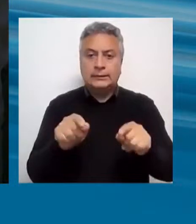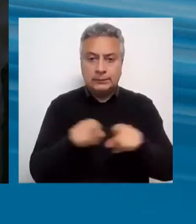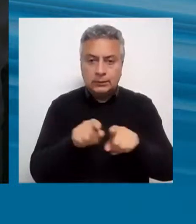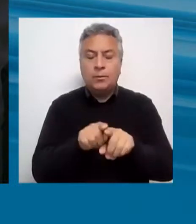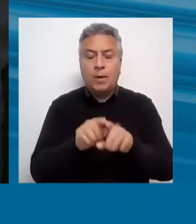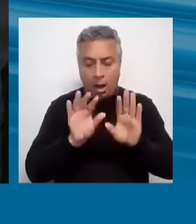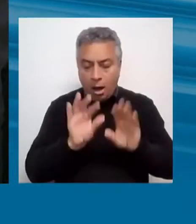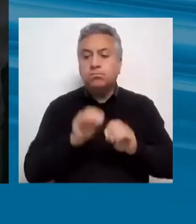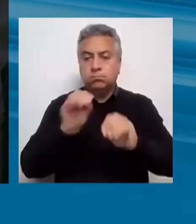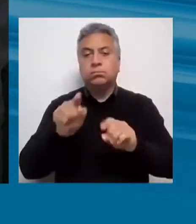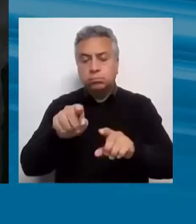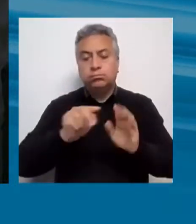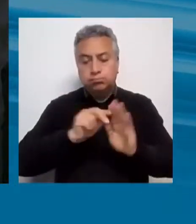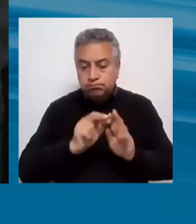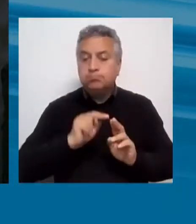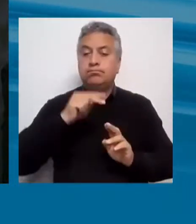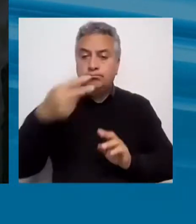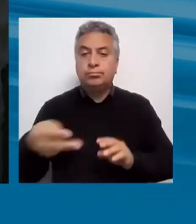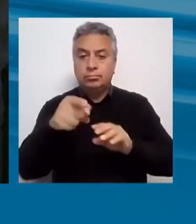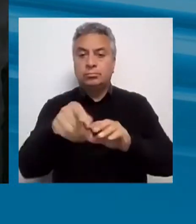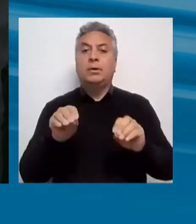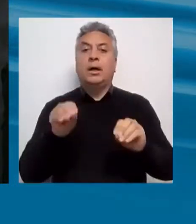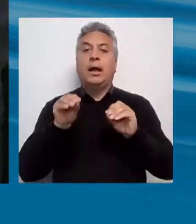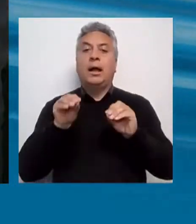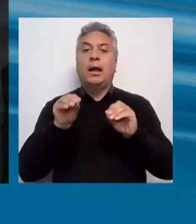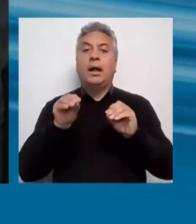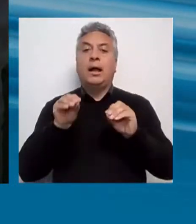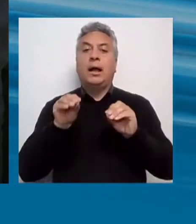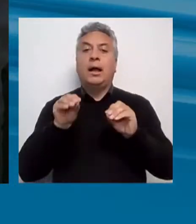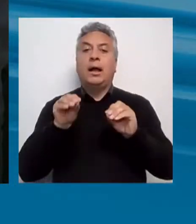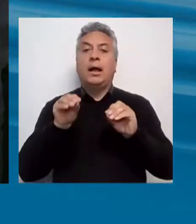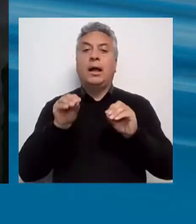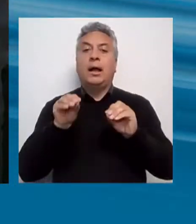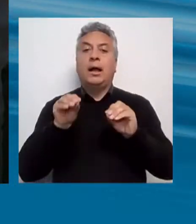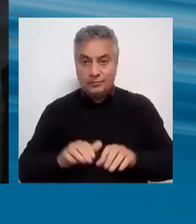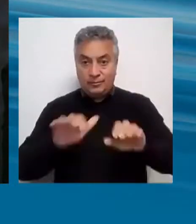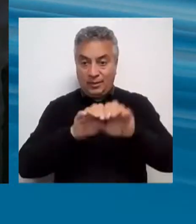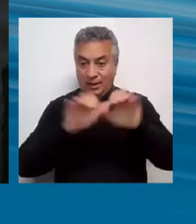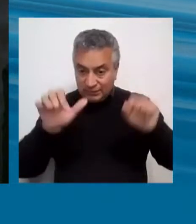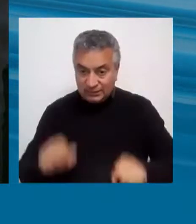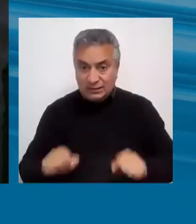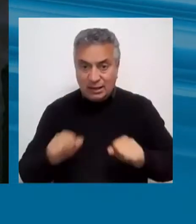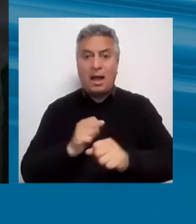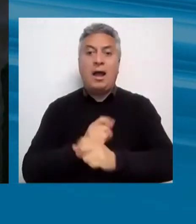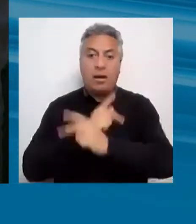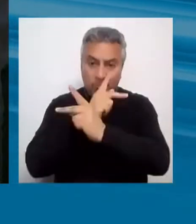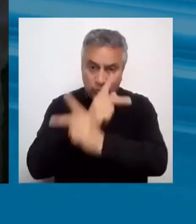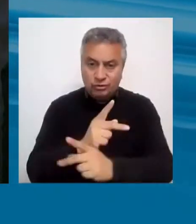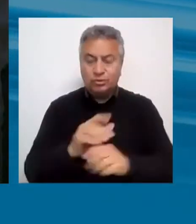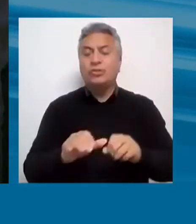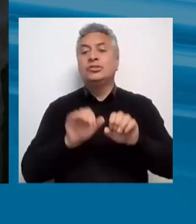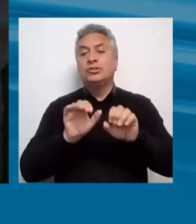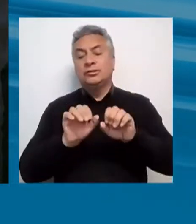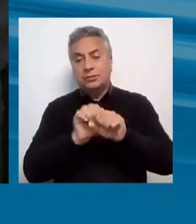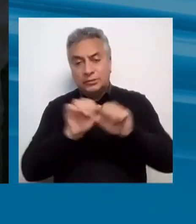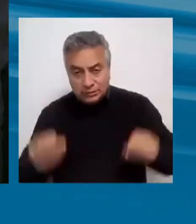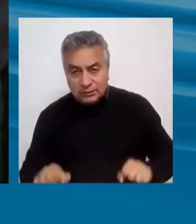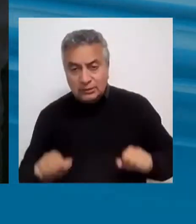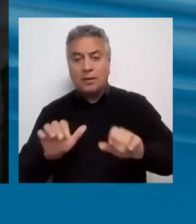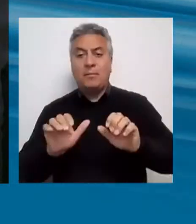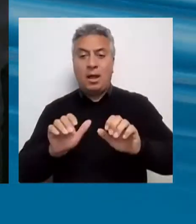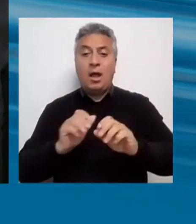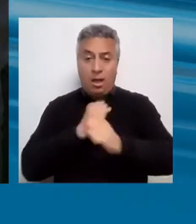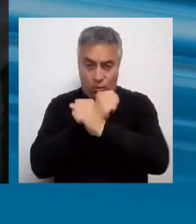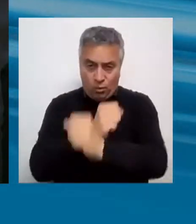they can move on to the other element, which is education, protection systems, care systems.